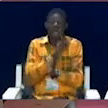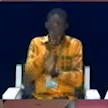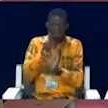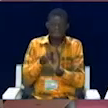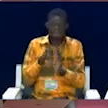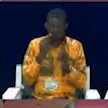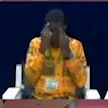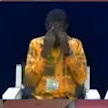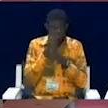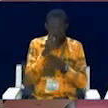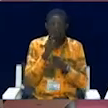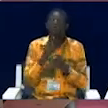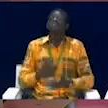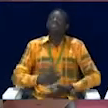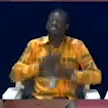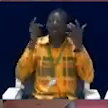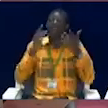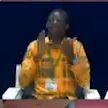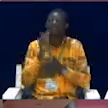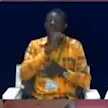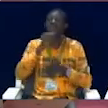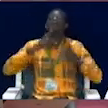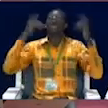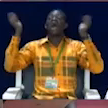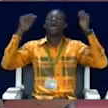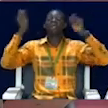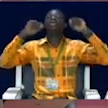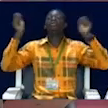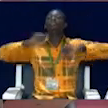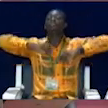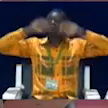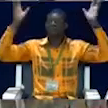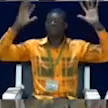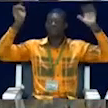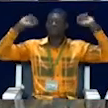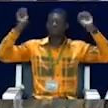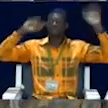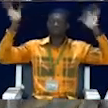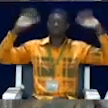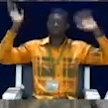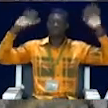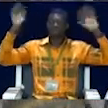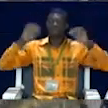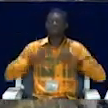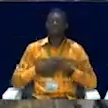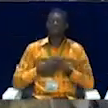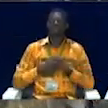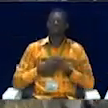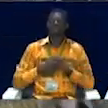you, shout another believing hallelujah.